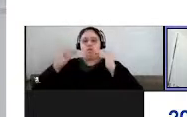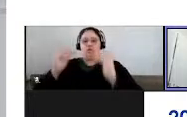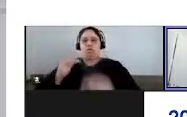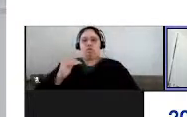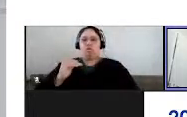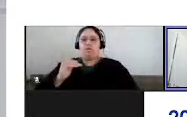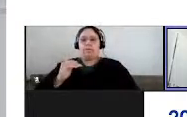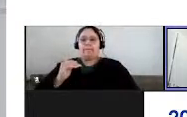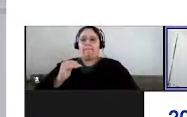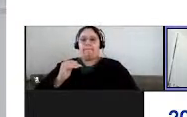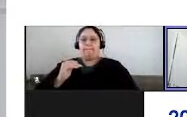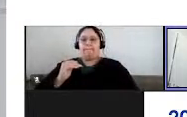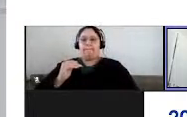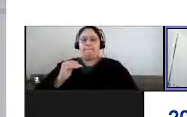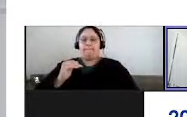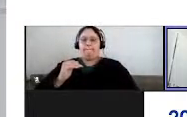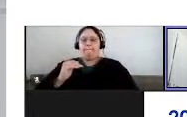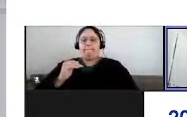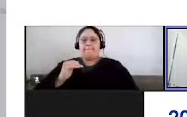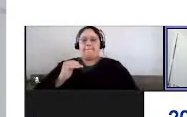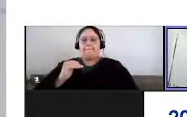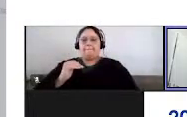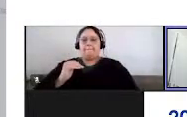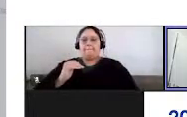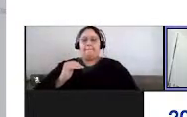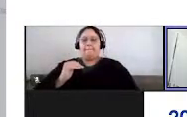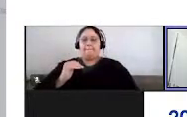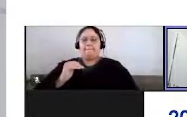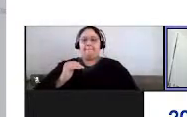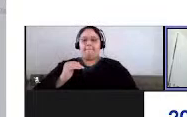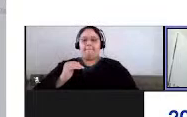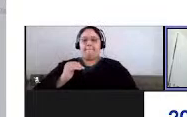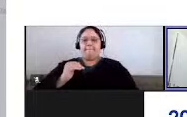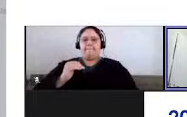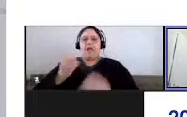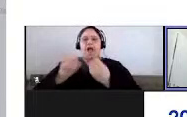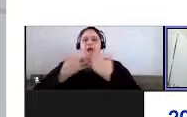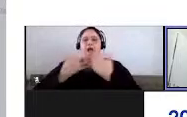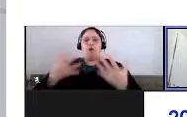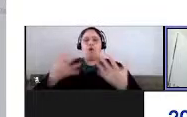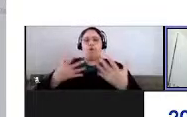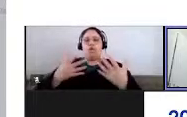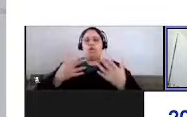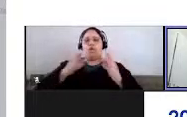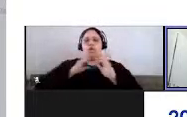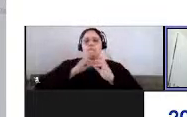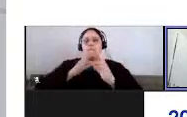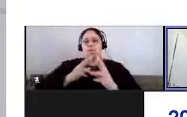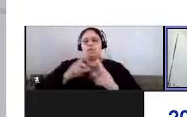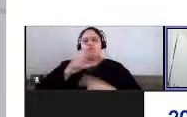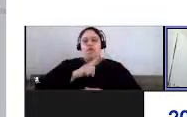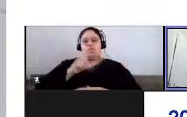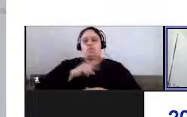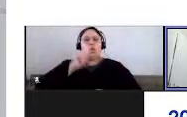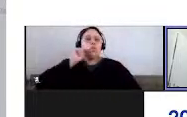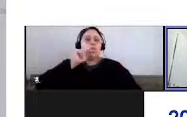was partially achieved, and that's a number of procurement disclosure reports. And then for the